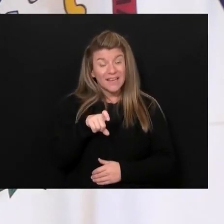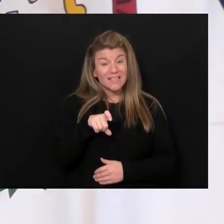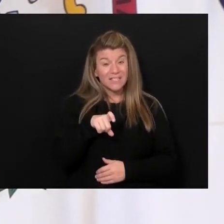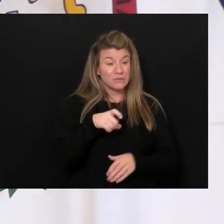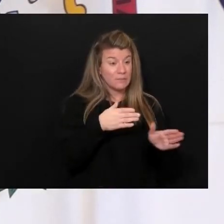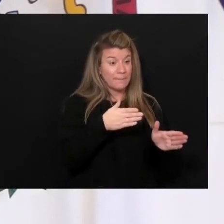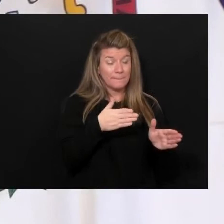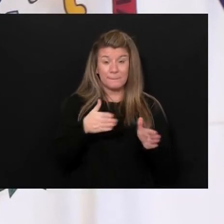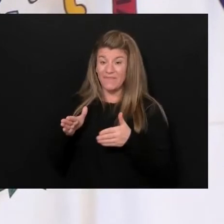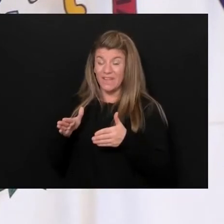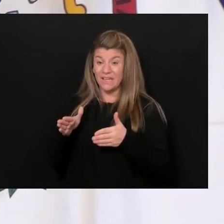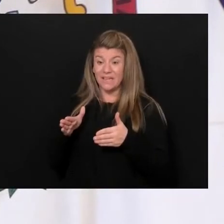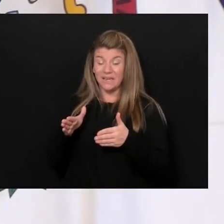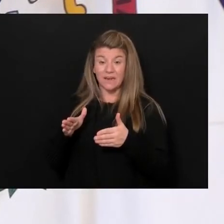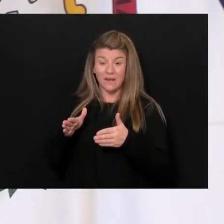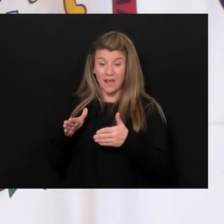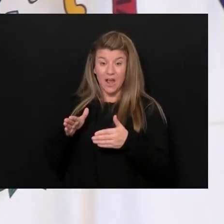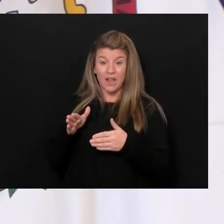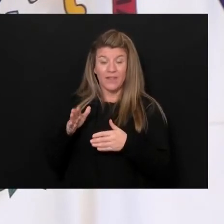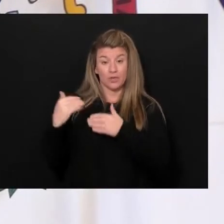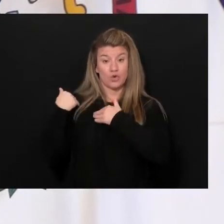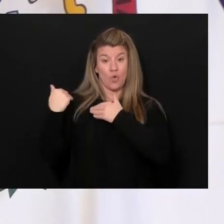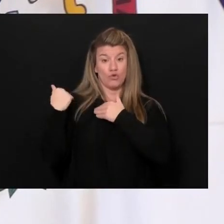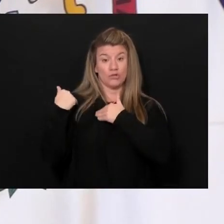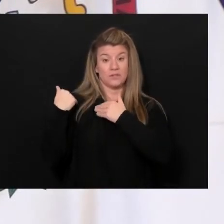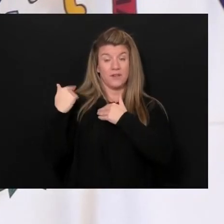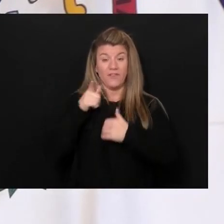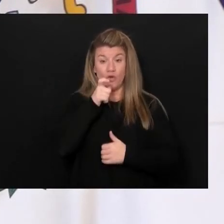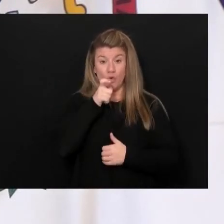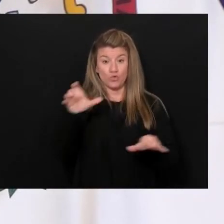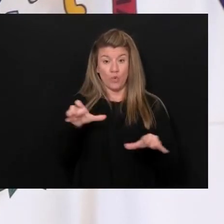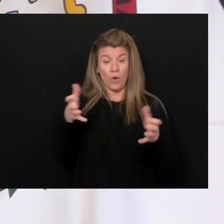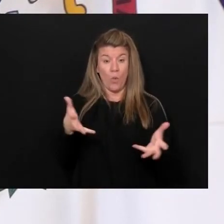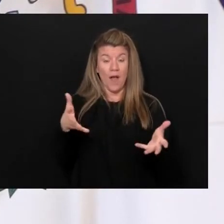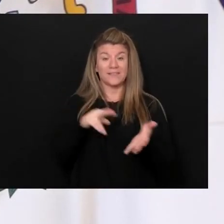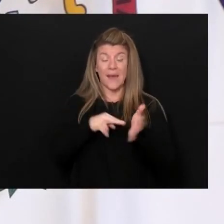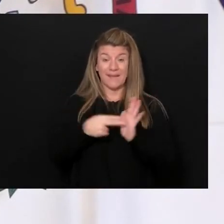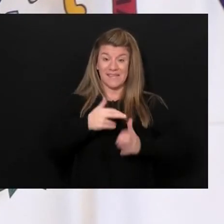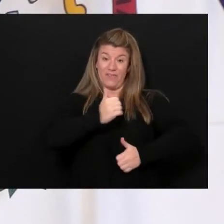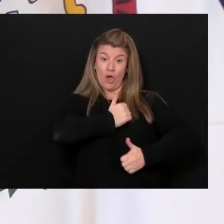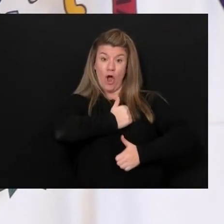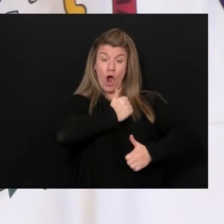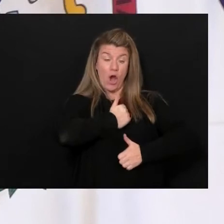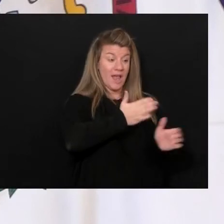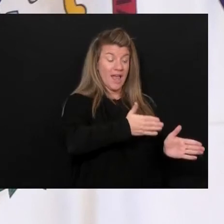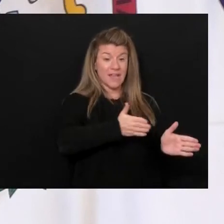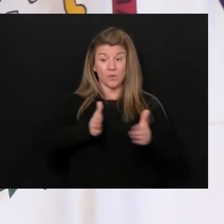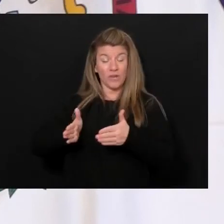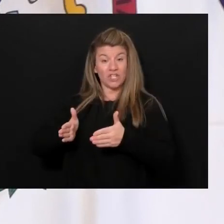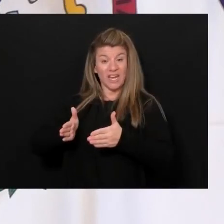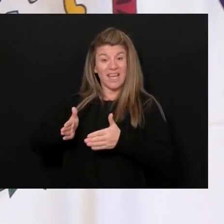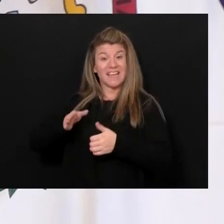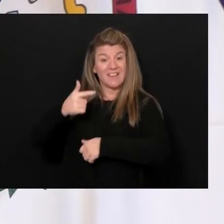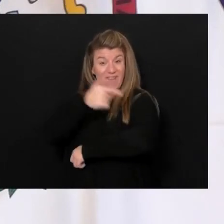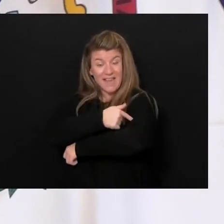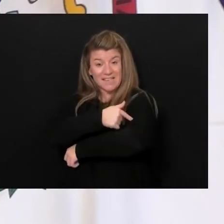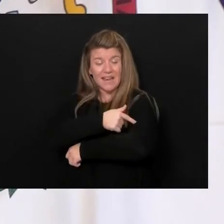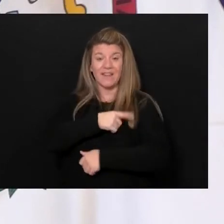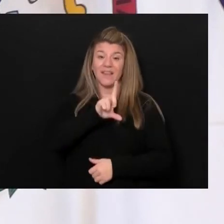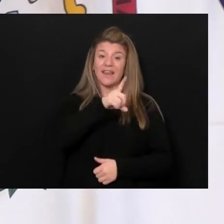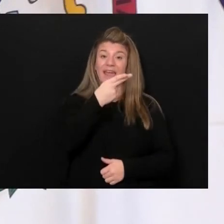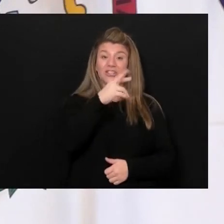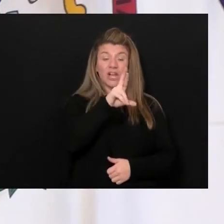of testing back on the shoulders of DHHR, and so we'll get it done, and the Guard will still be there